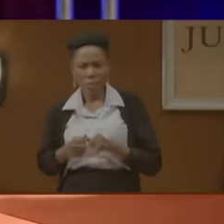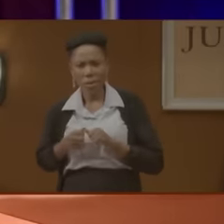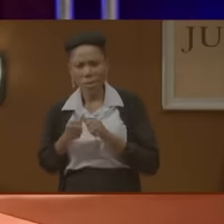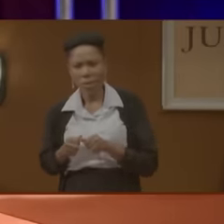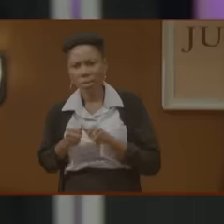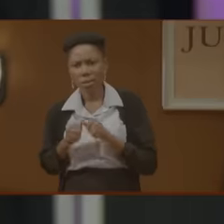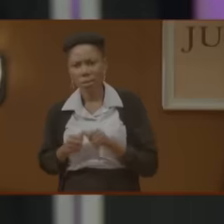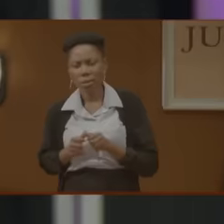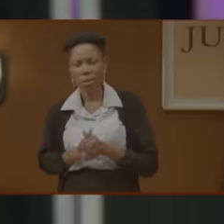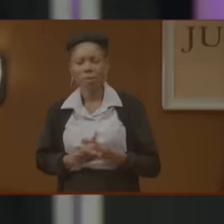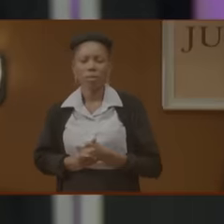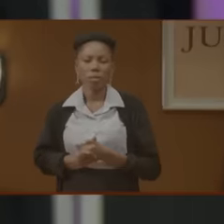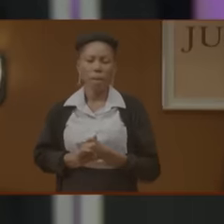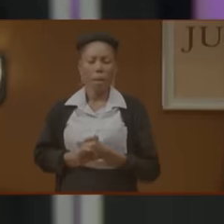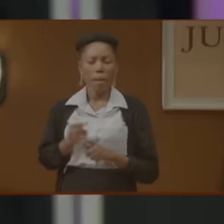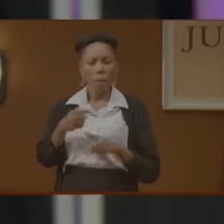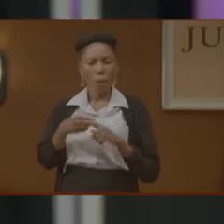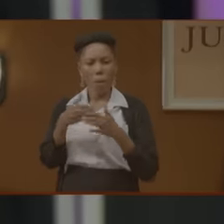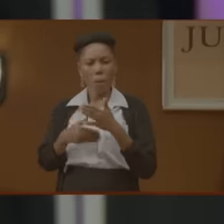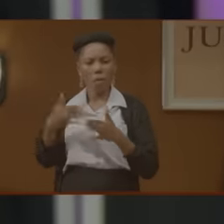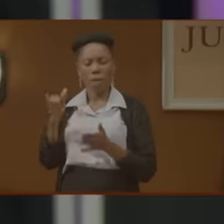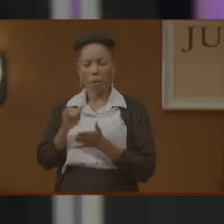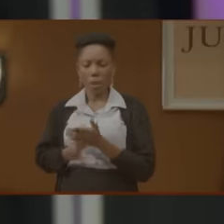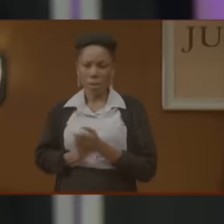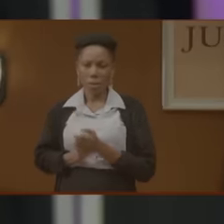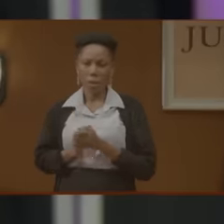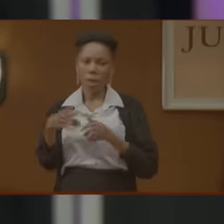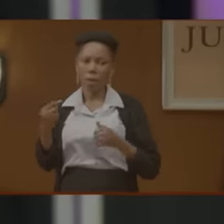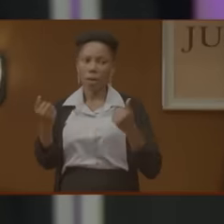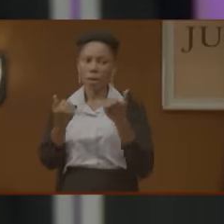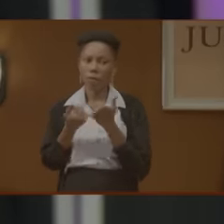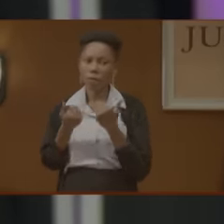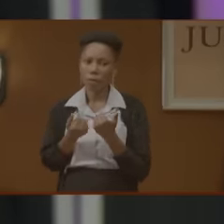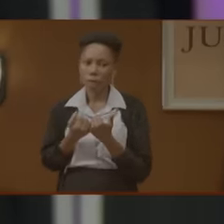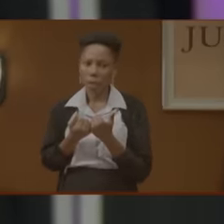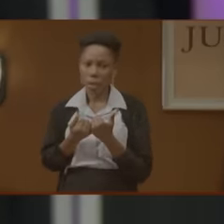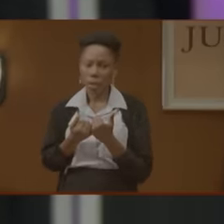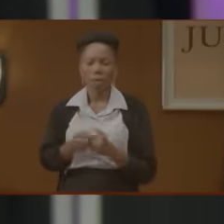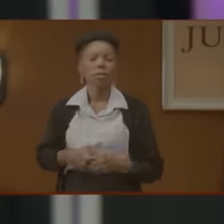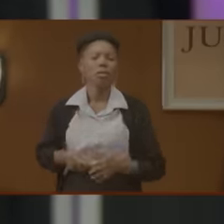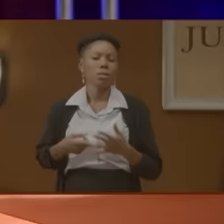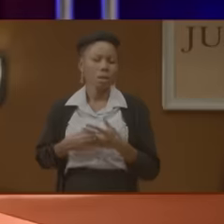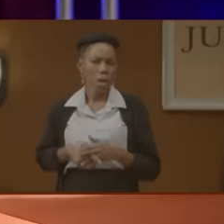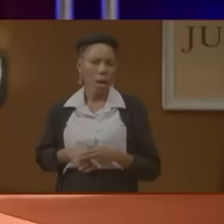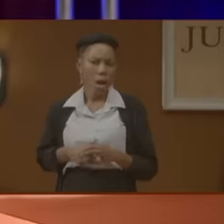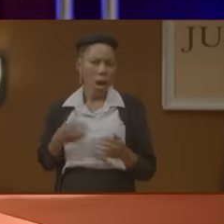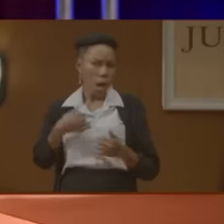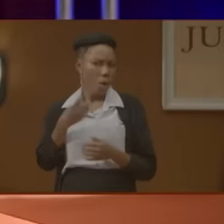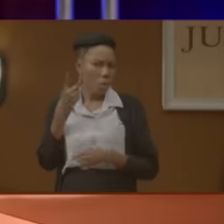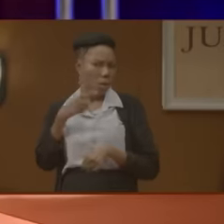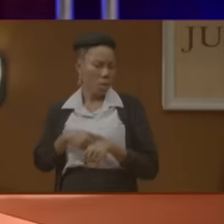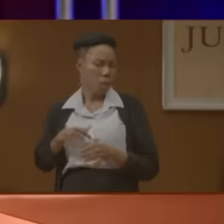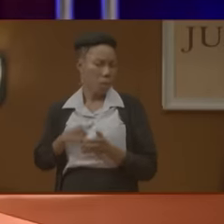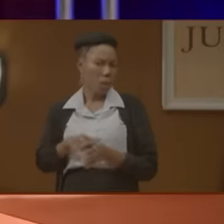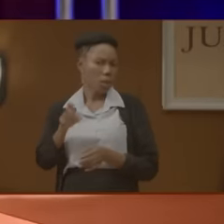then, the violence was becoming too obvious. There was a period she was to celebrate her birthday.